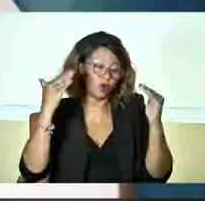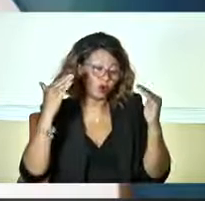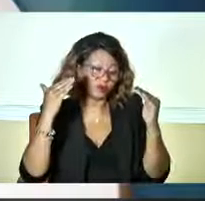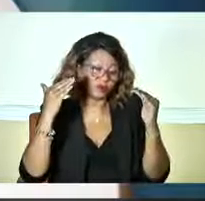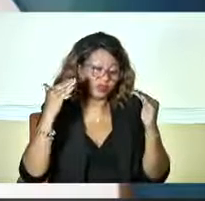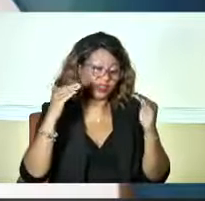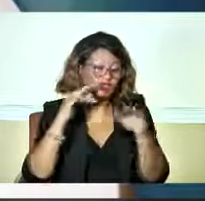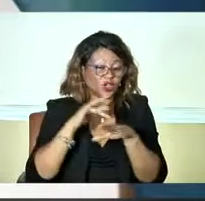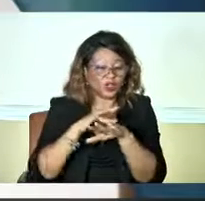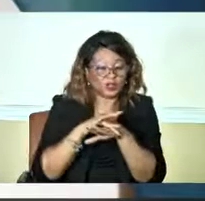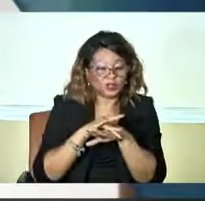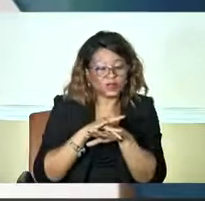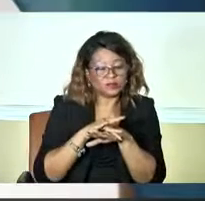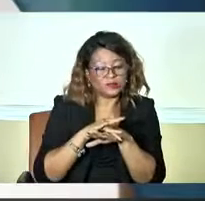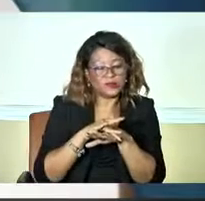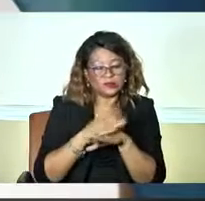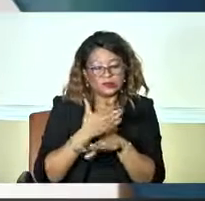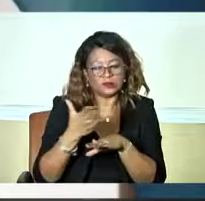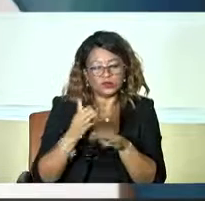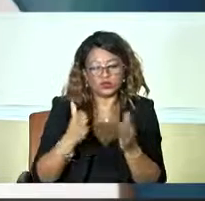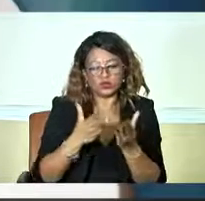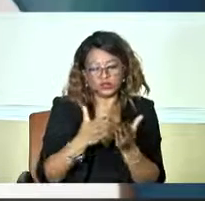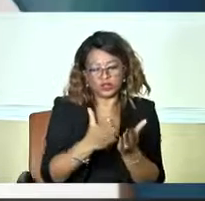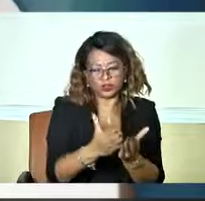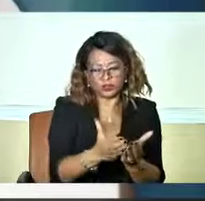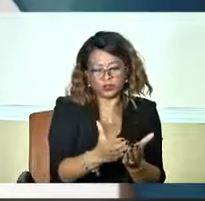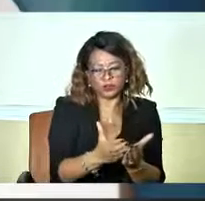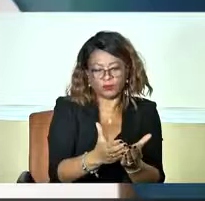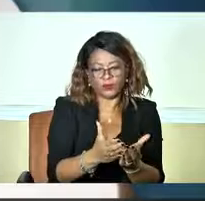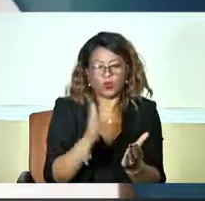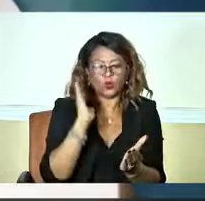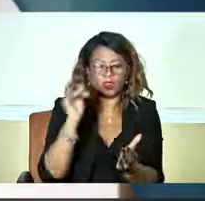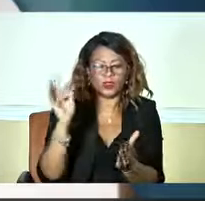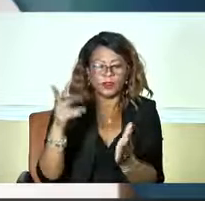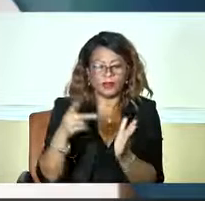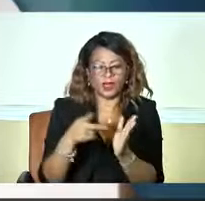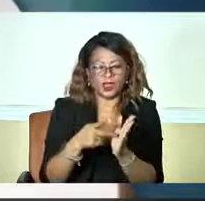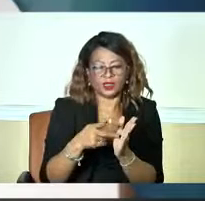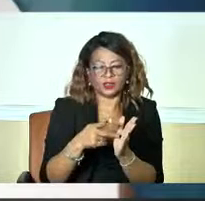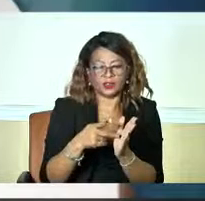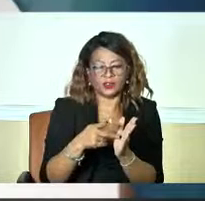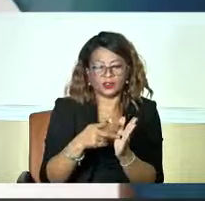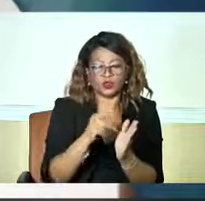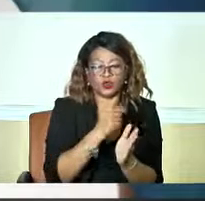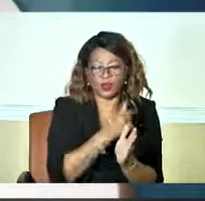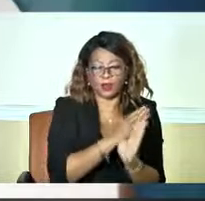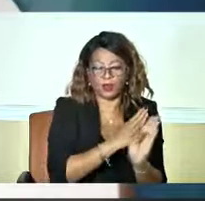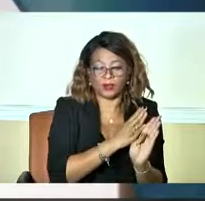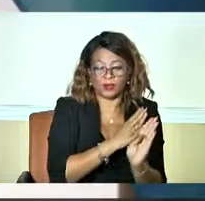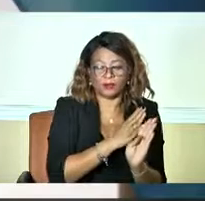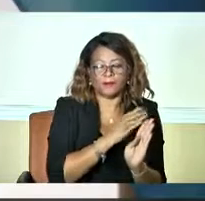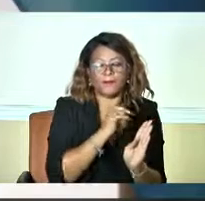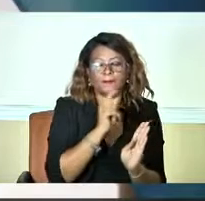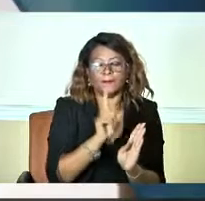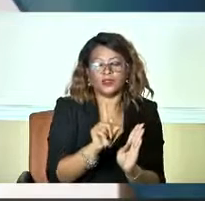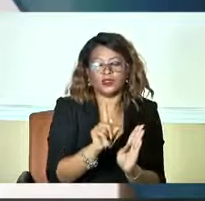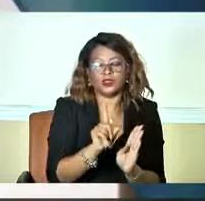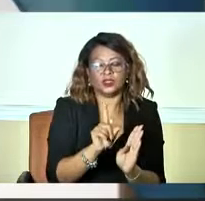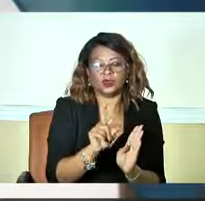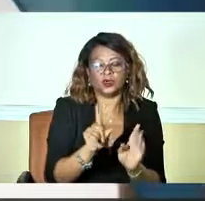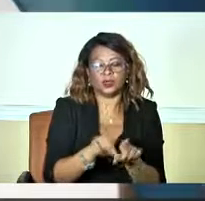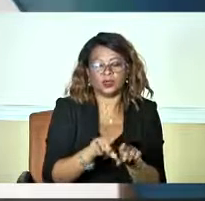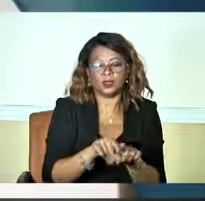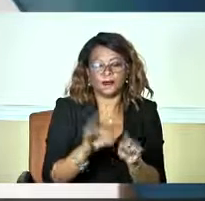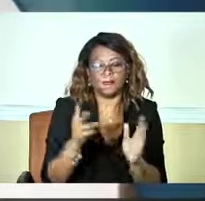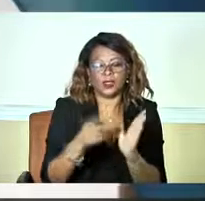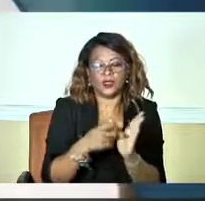at the earliest, those cruise ships will be able to come back, not just to Grand Bahama, but that they would be able to come back